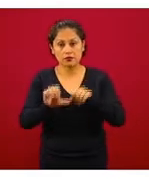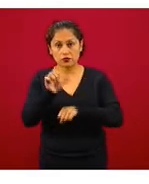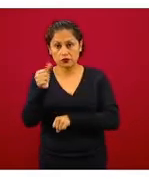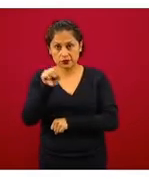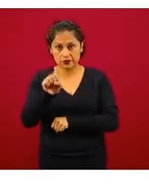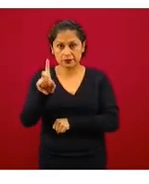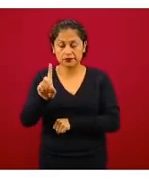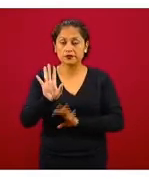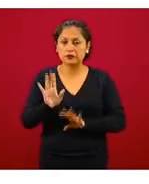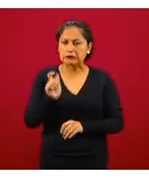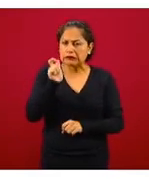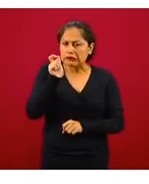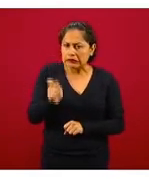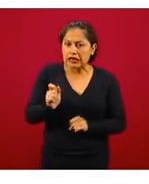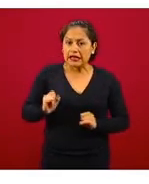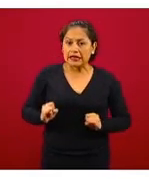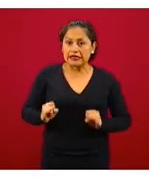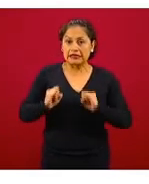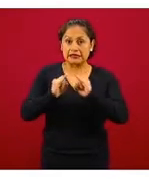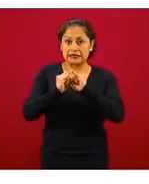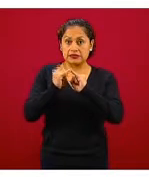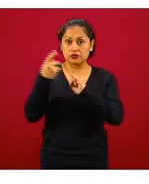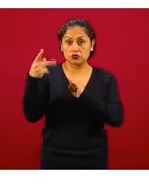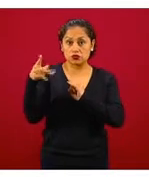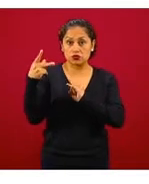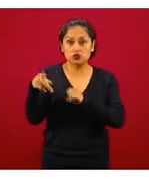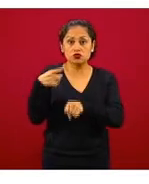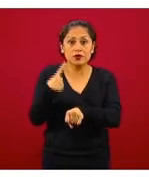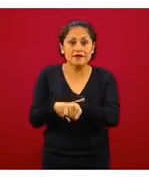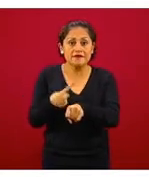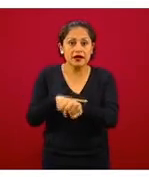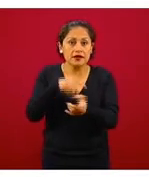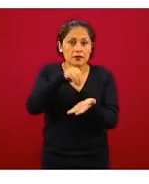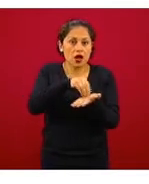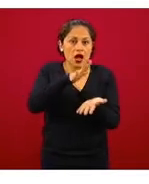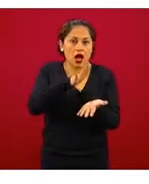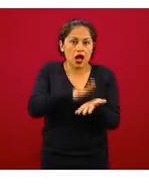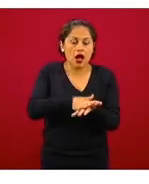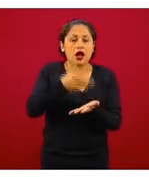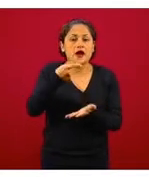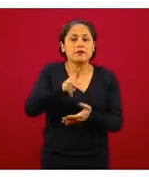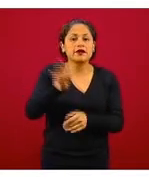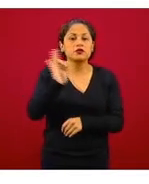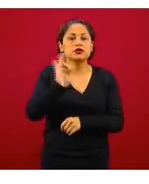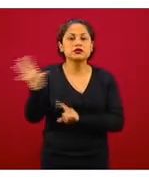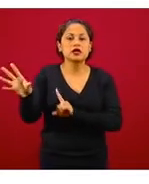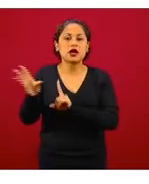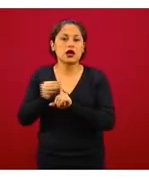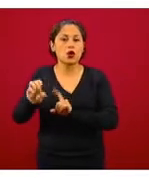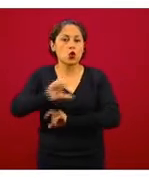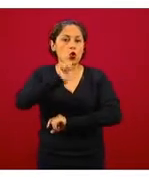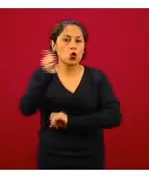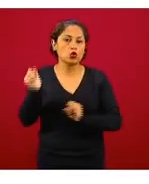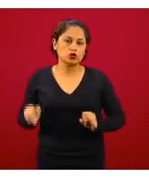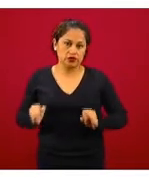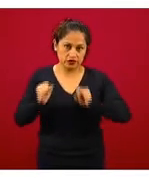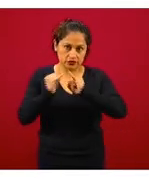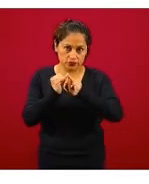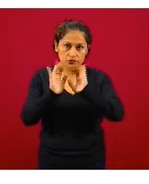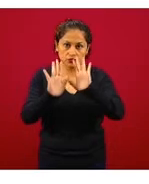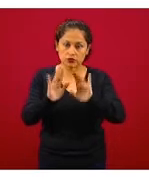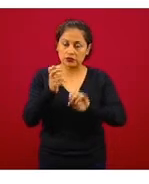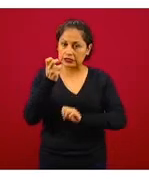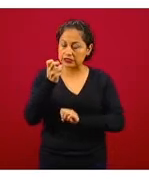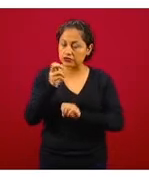institución in por la que Mexico están City, it's a identificados commonly es la known institución that donde se healthcare infectaron. professionals, Ni tampoco debe especially interpretarse, quiero dejarlo muy doctors,